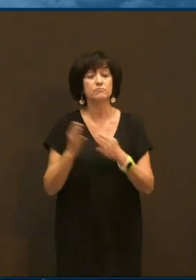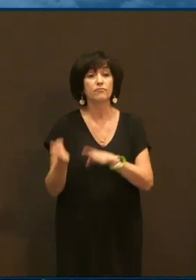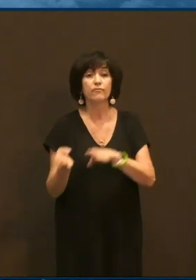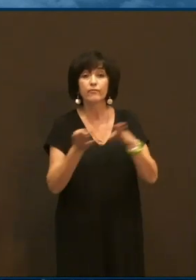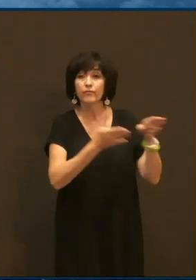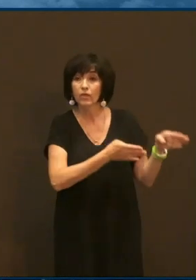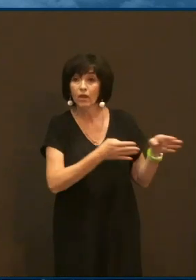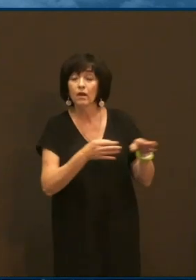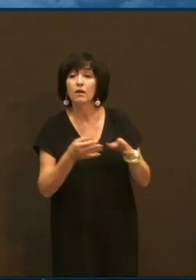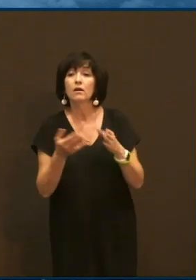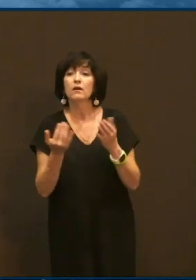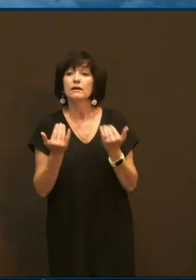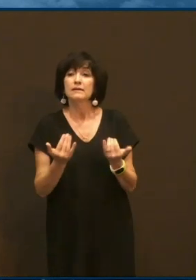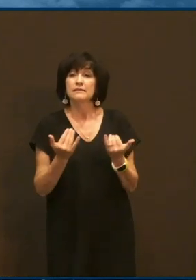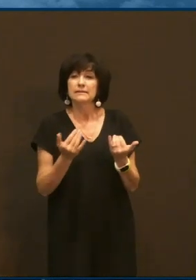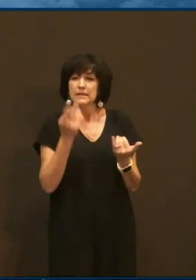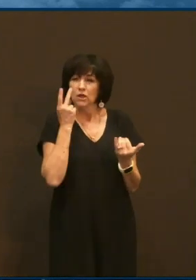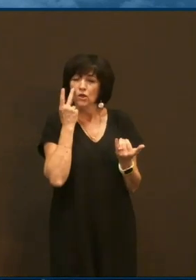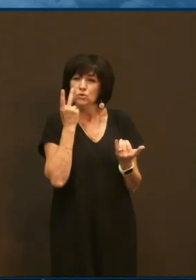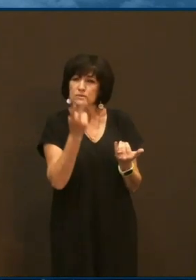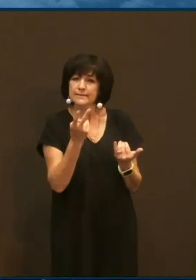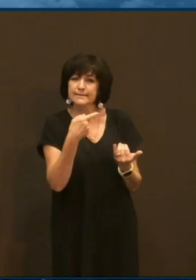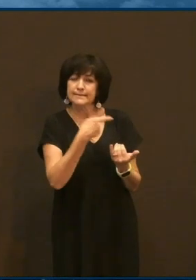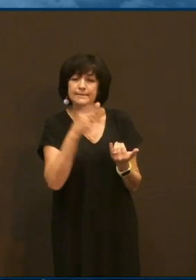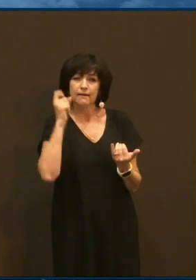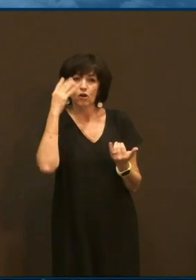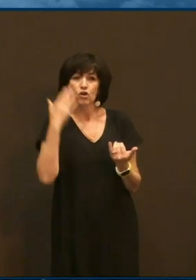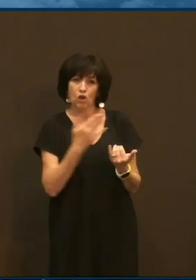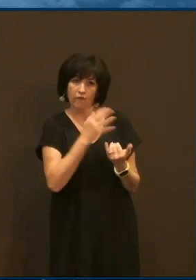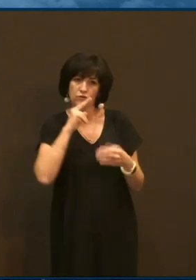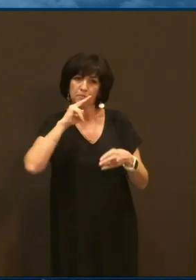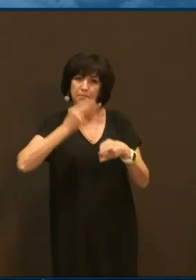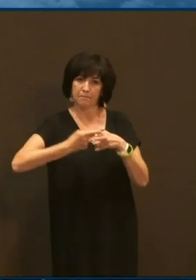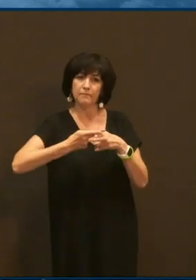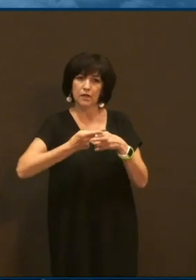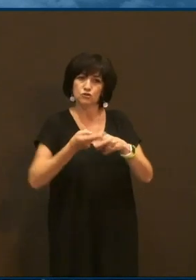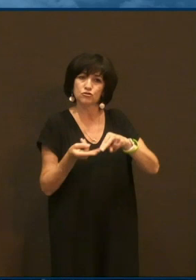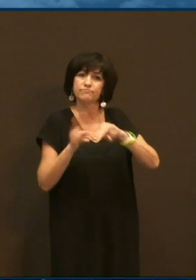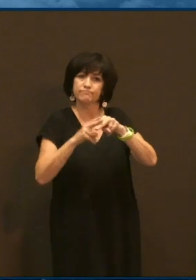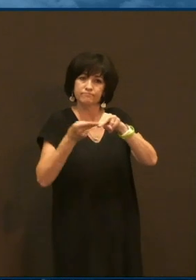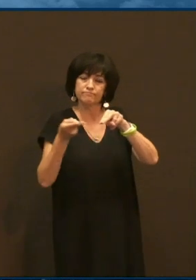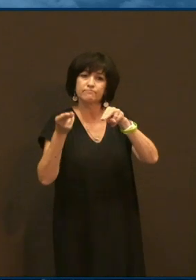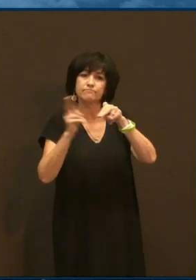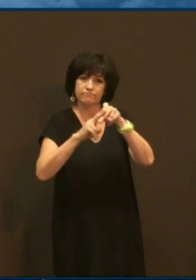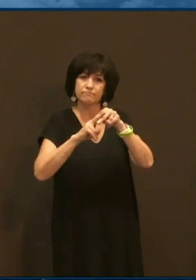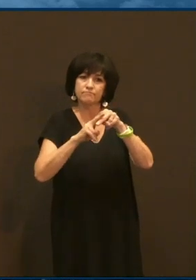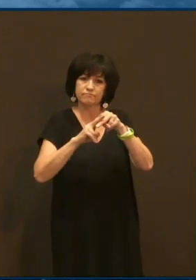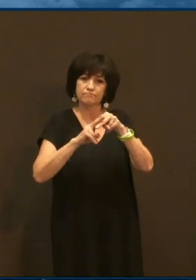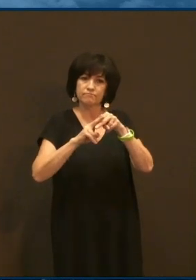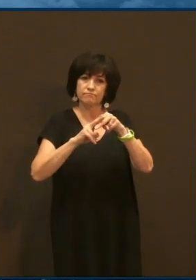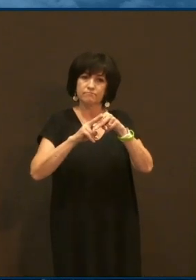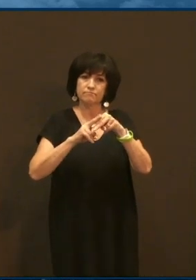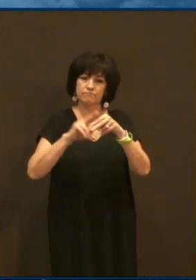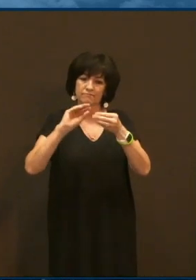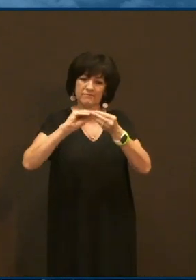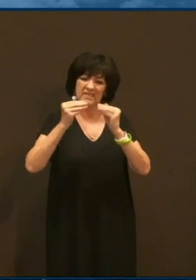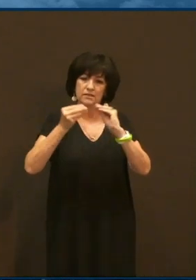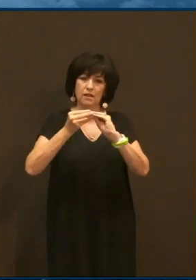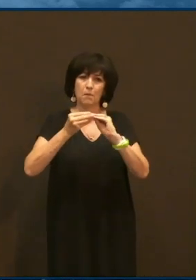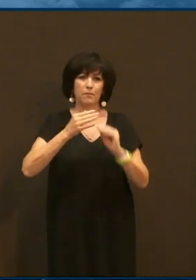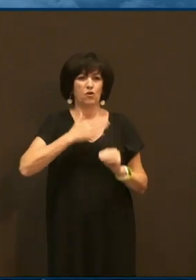was mentioning. You may very well have noticed a pretty significant increase in our